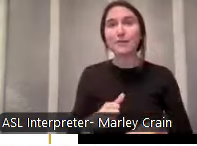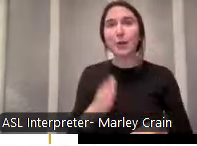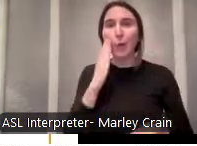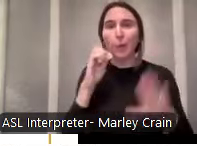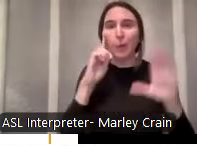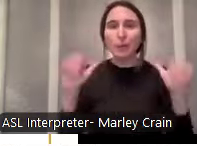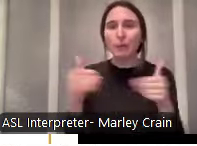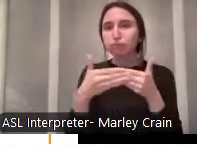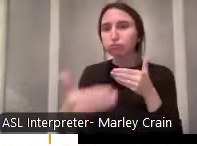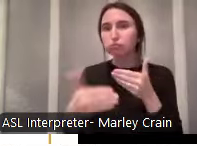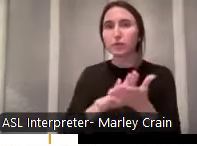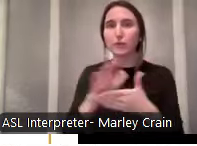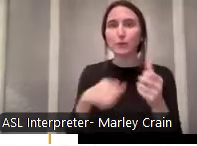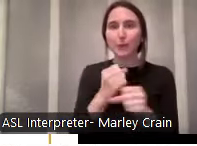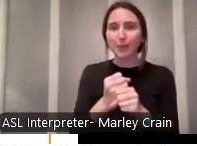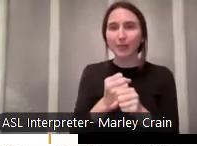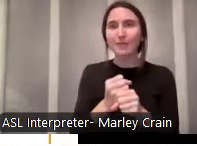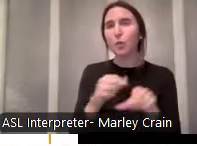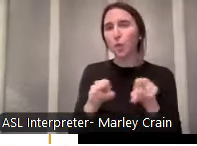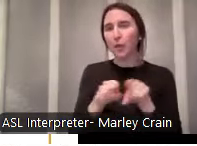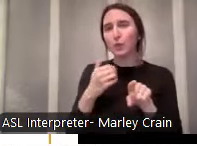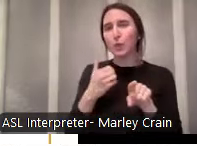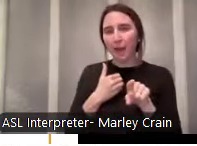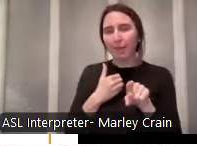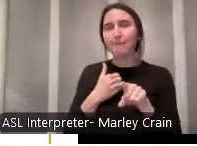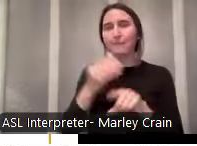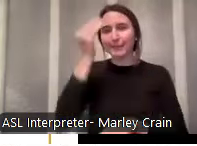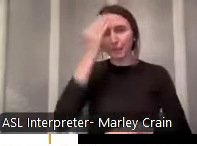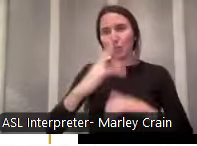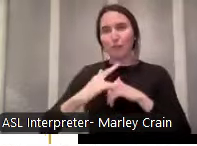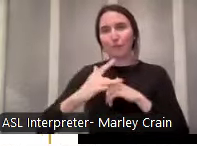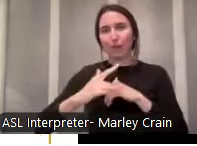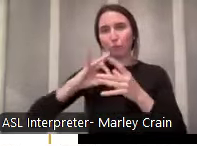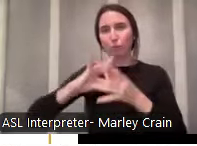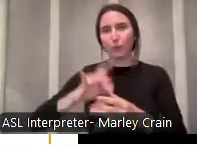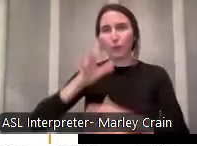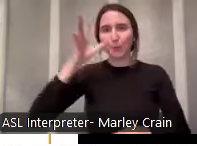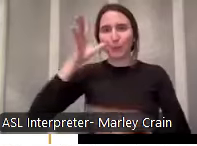and some materials on parent-teacher conferences on our website if you have questions about those.